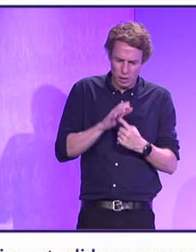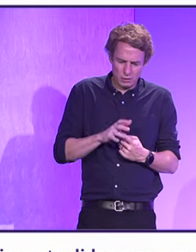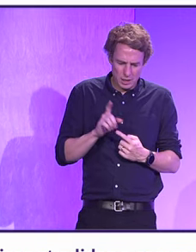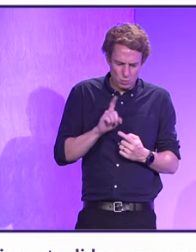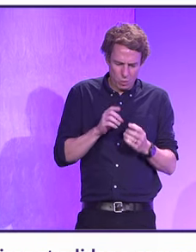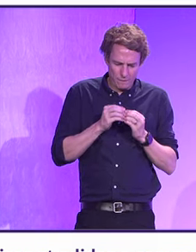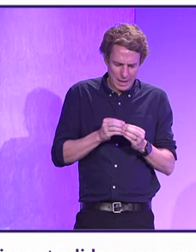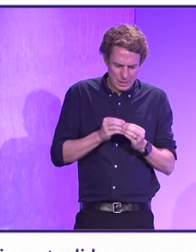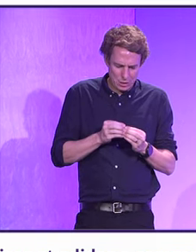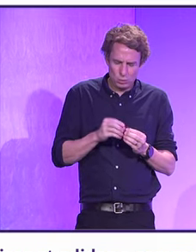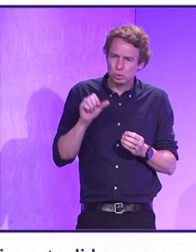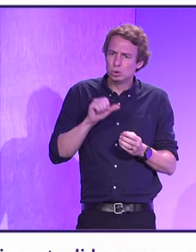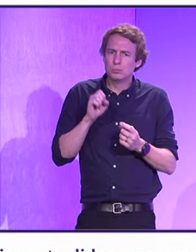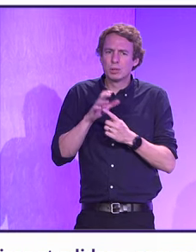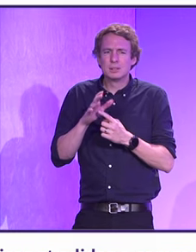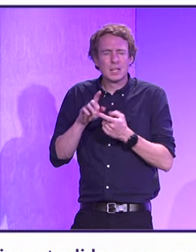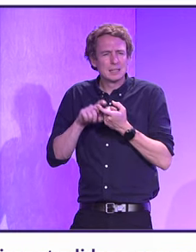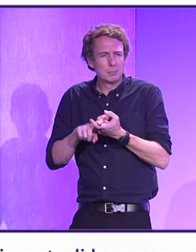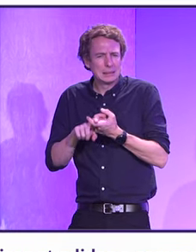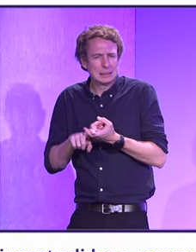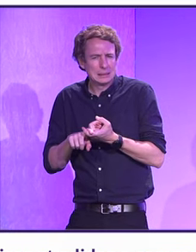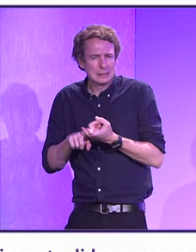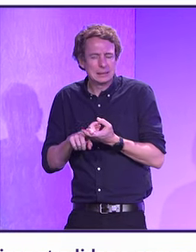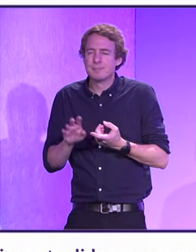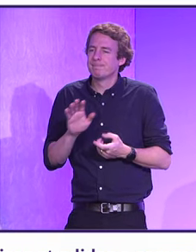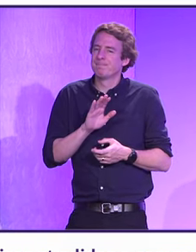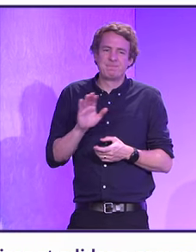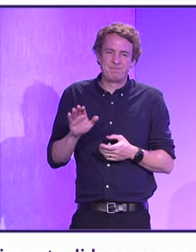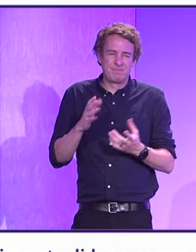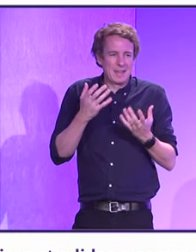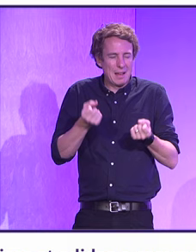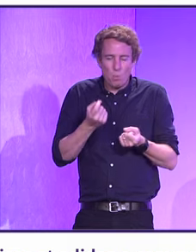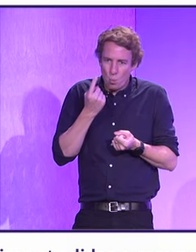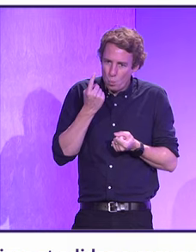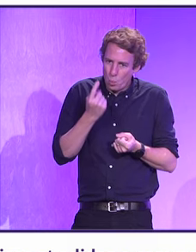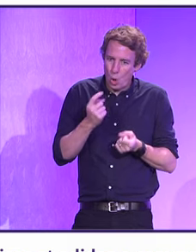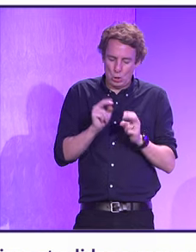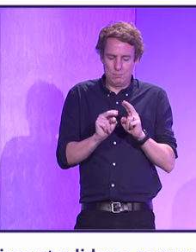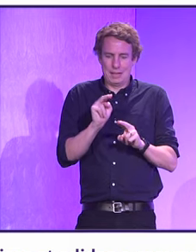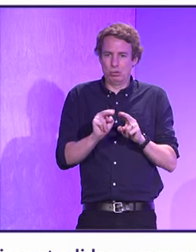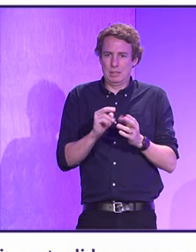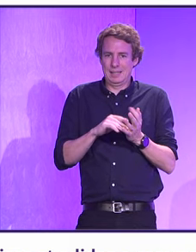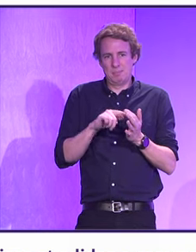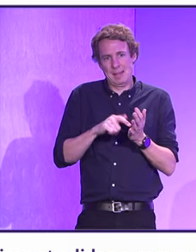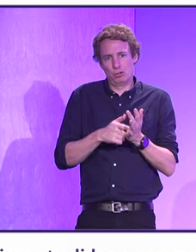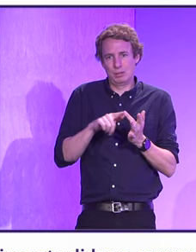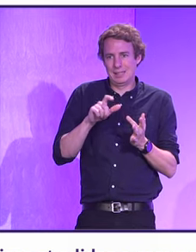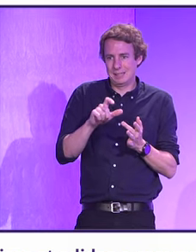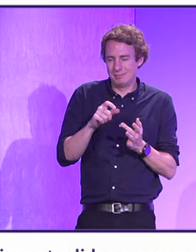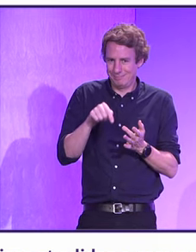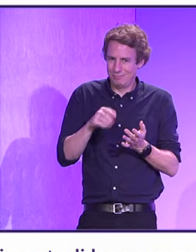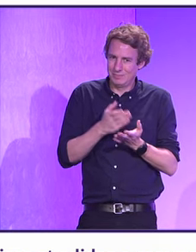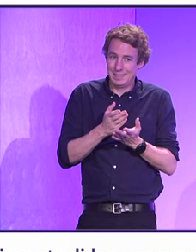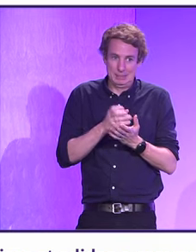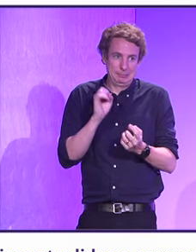prioritize value? Should I prioritize stability? No, we have one metric that we all understand. And at the end, it's all about money. So this is